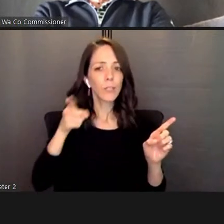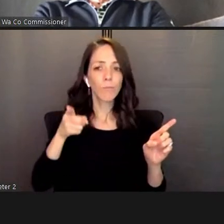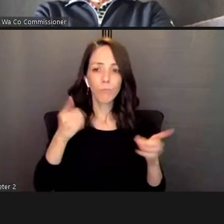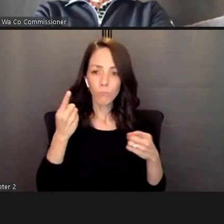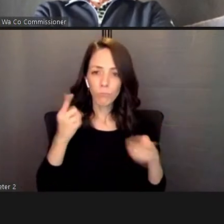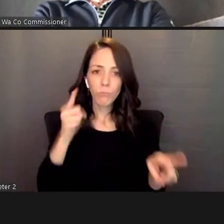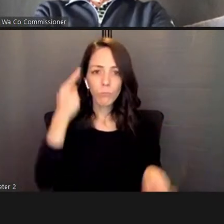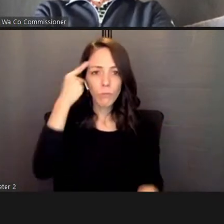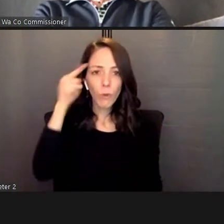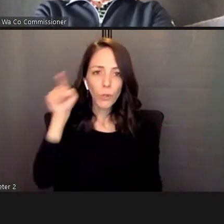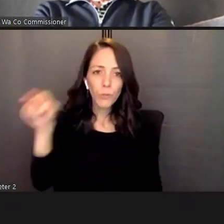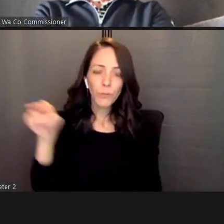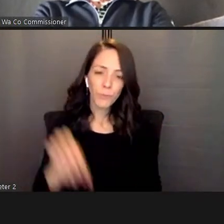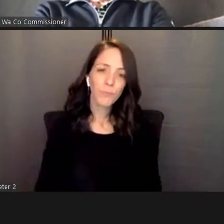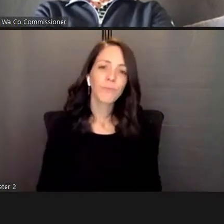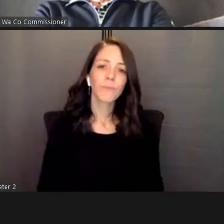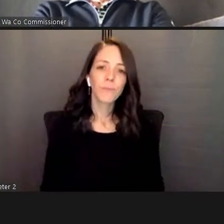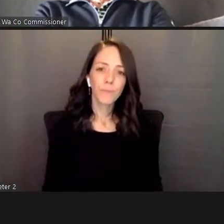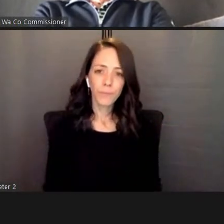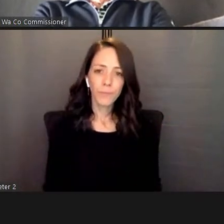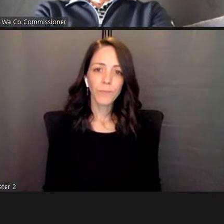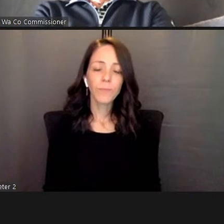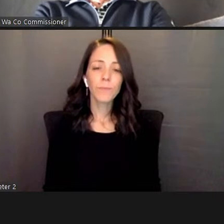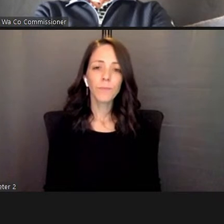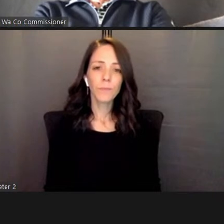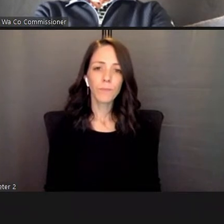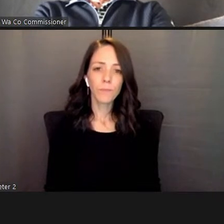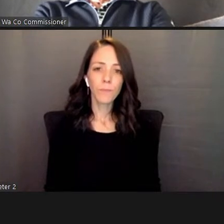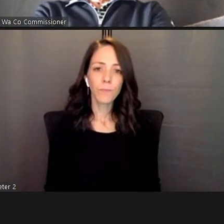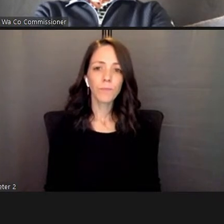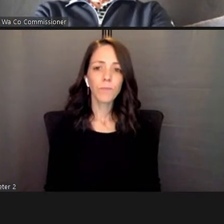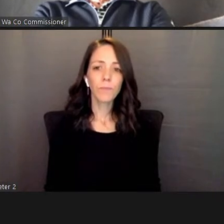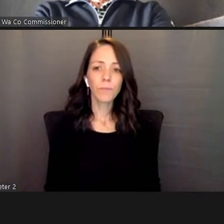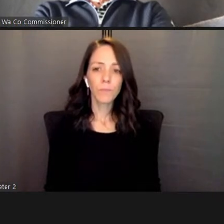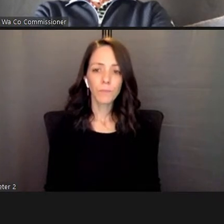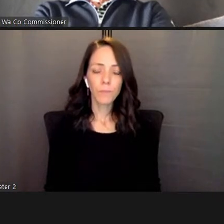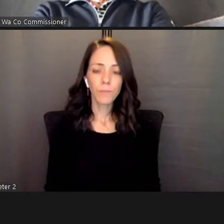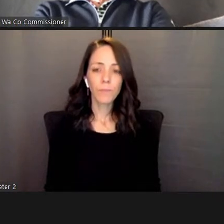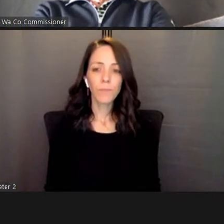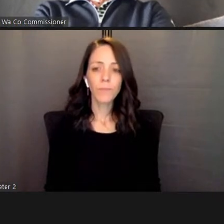commissioner that it's working. In terms of the question that you asked,